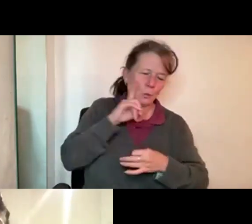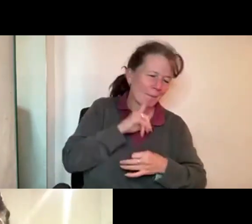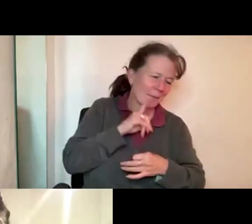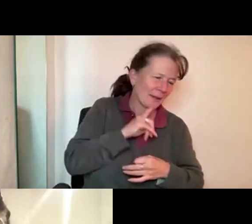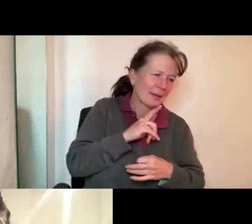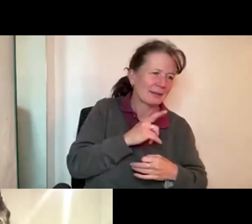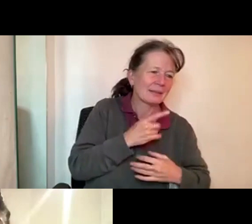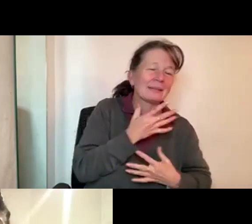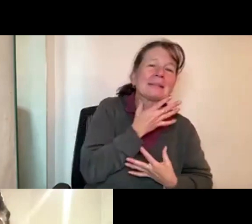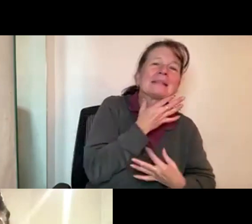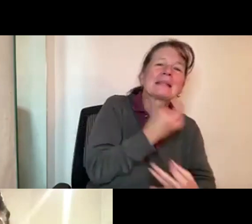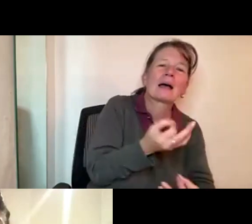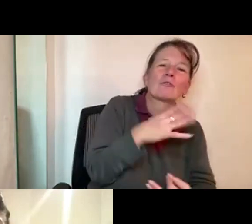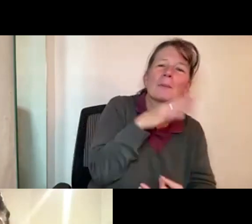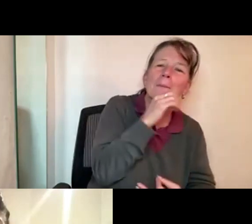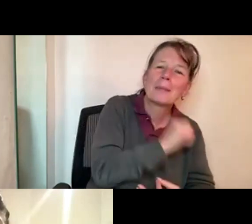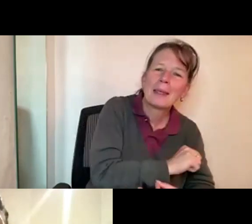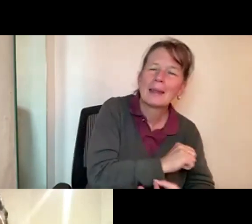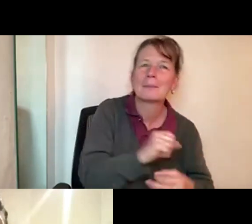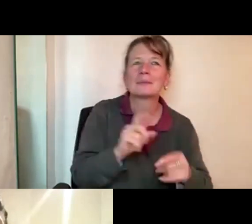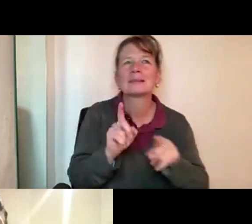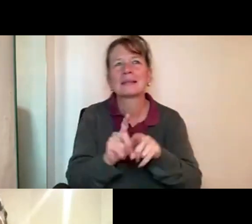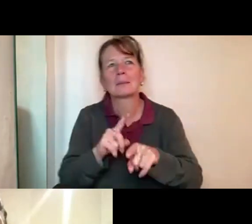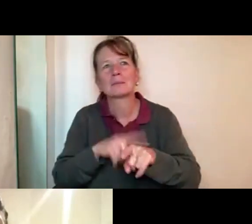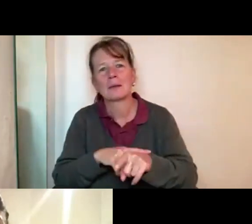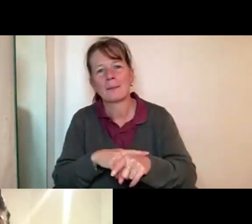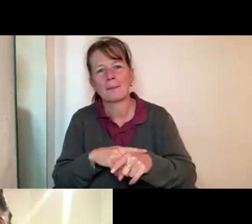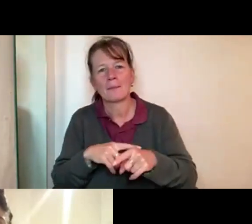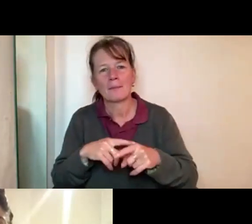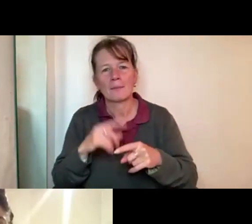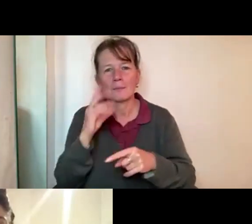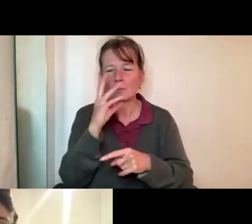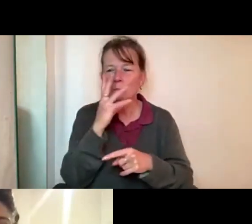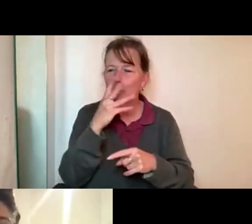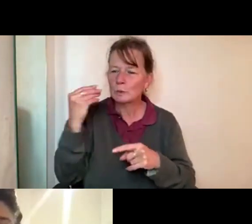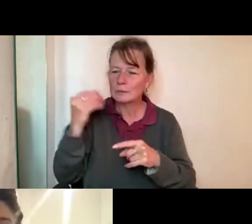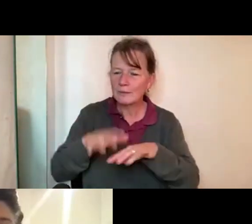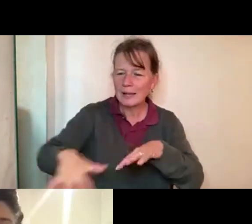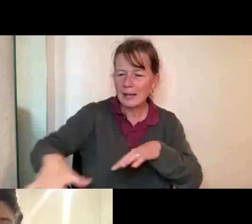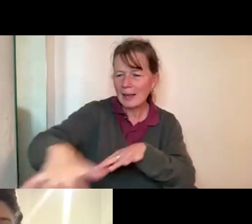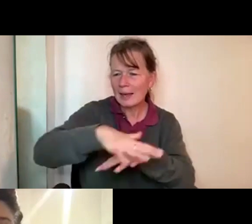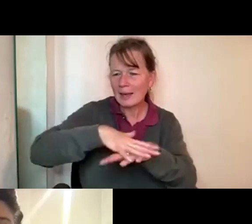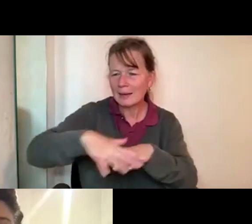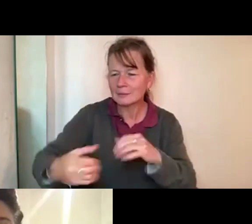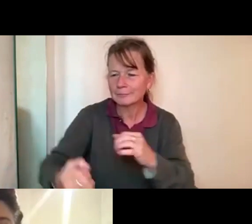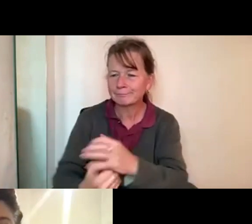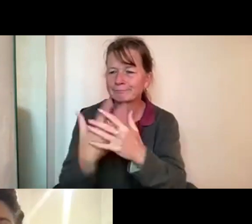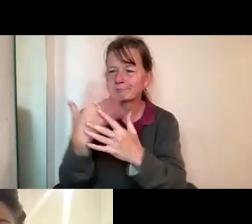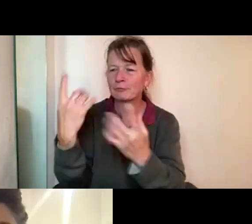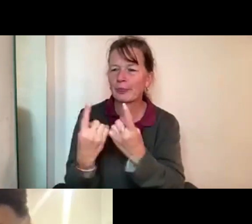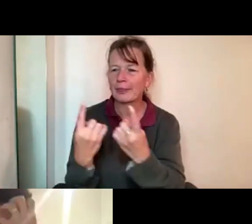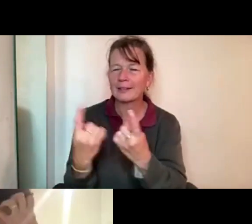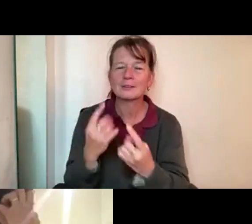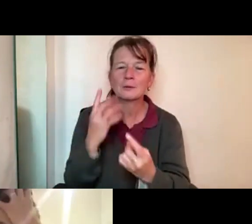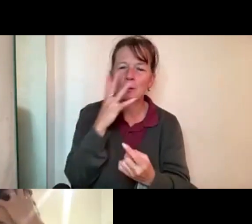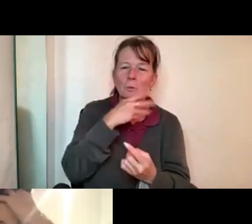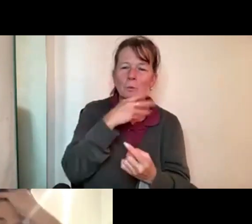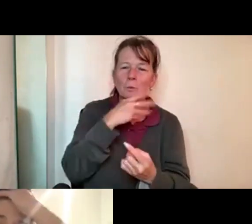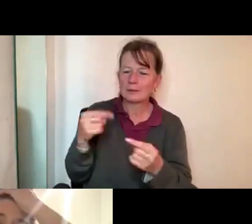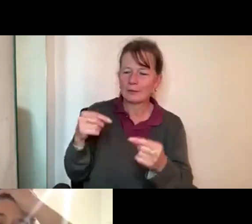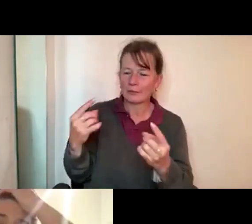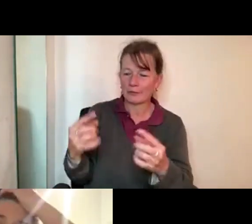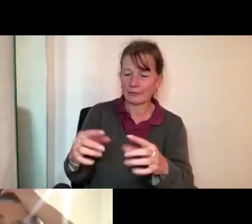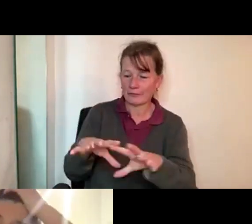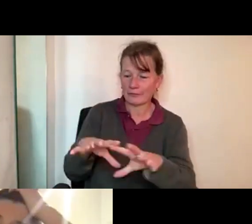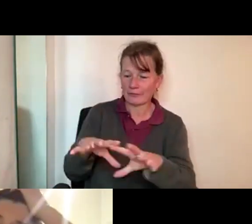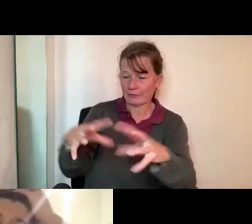the same time the aridity of the land, and also the beauty of it, and